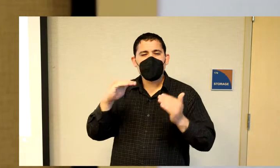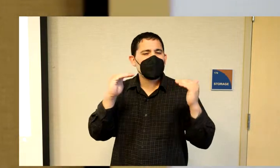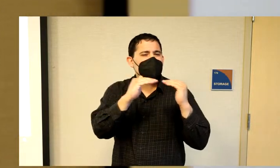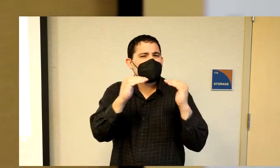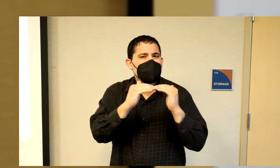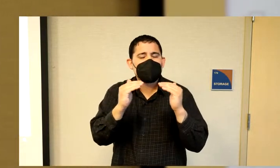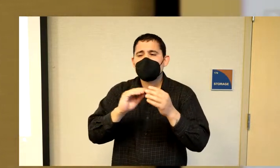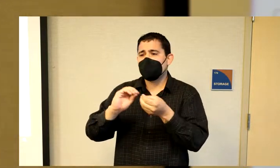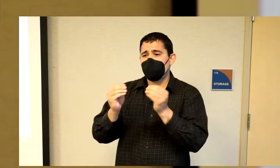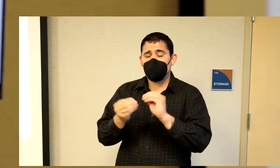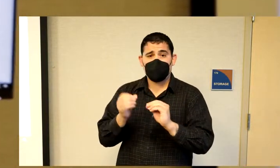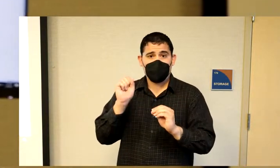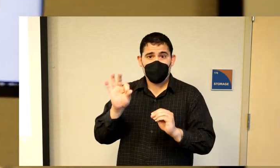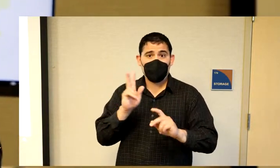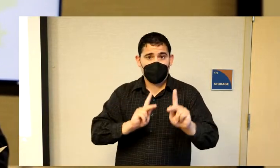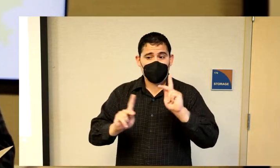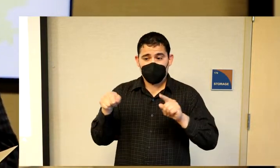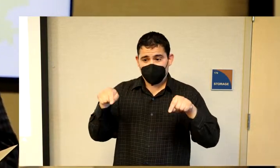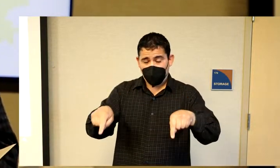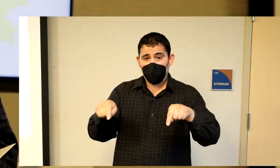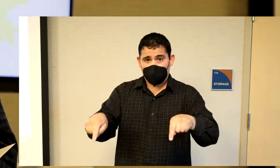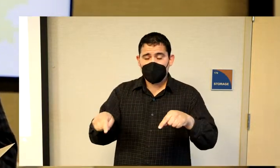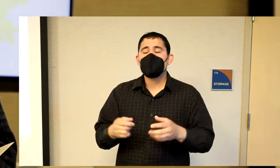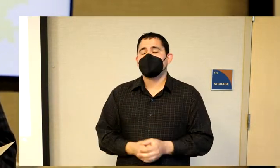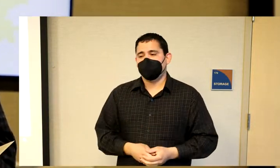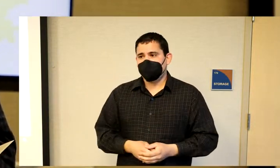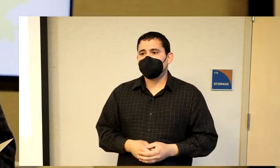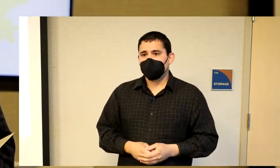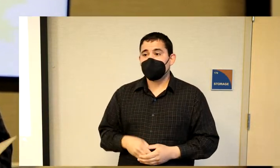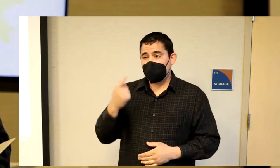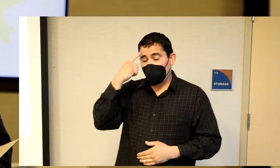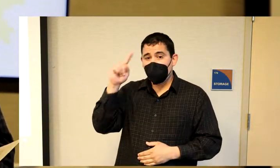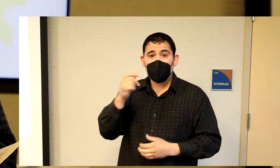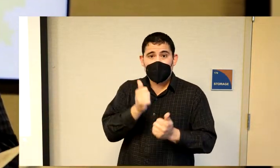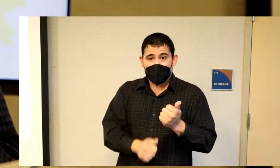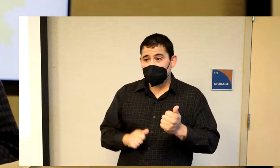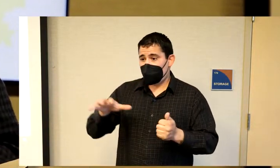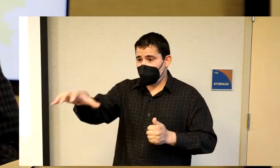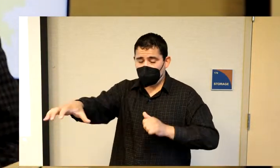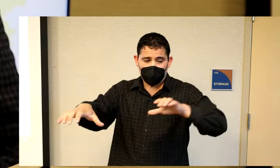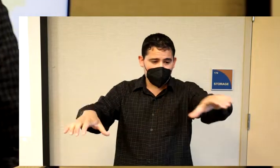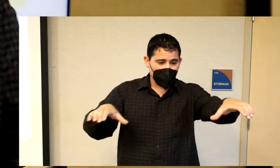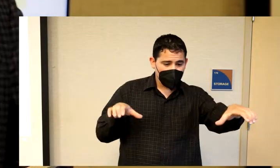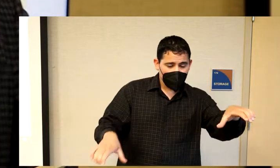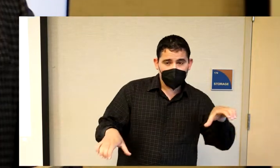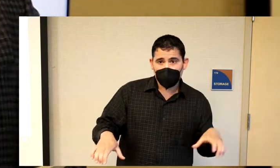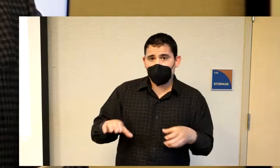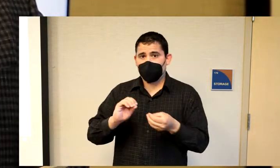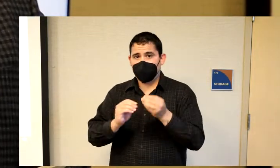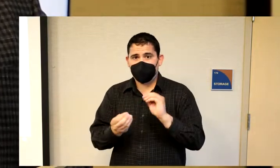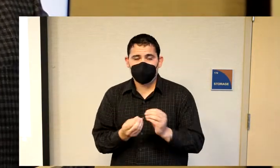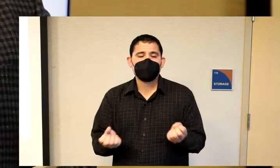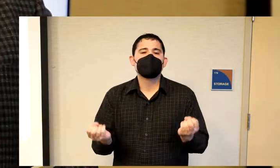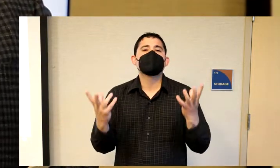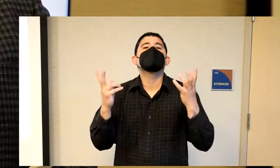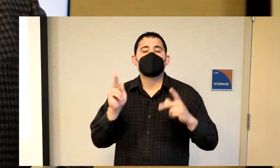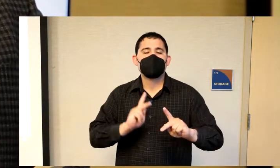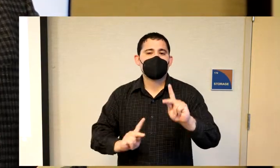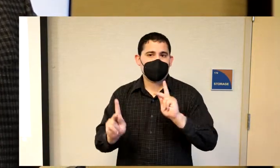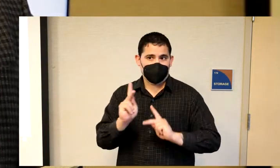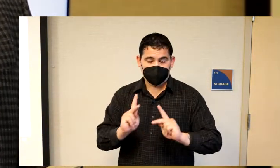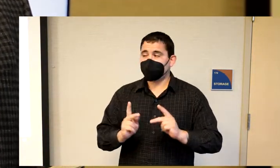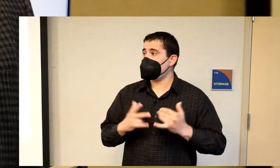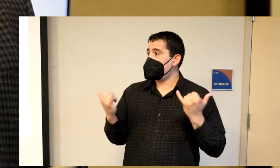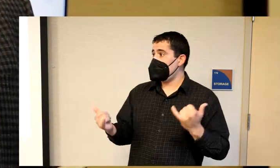preserving communities of interest, and creating zones that are representing the population. And so there are some options for us. And Matt, why don't you start taking us through